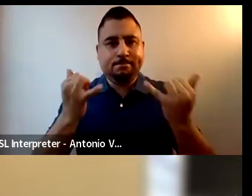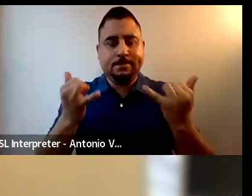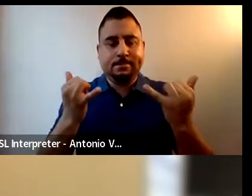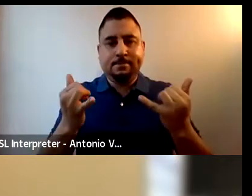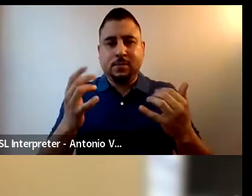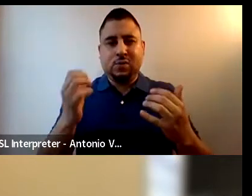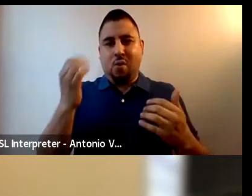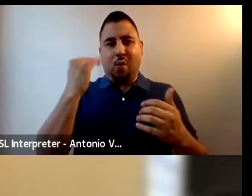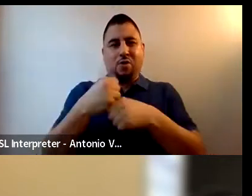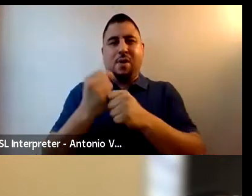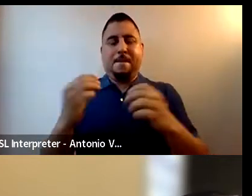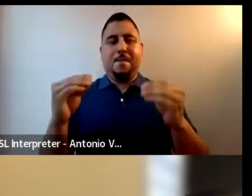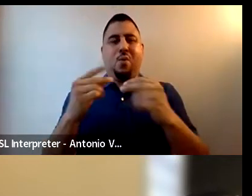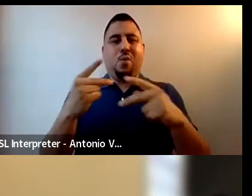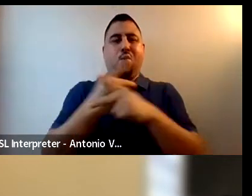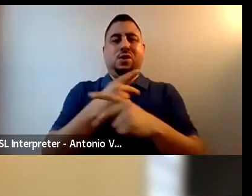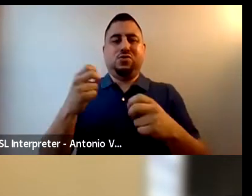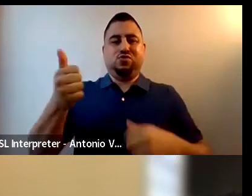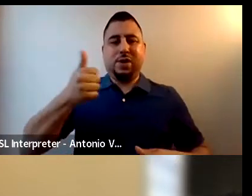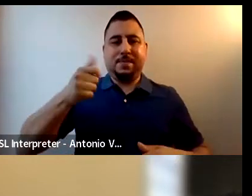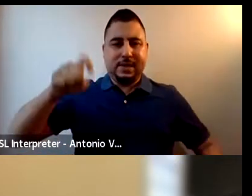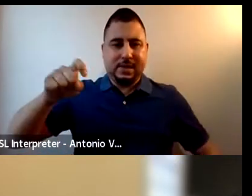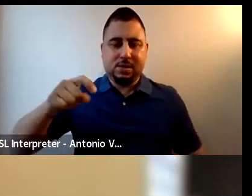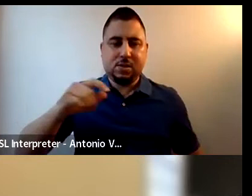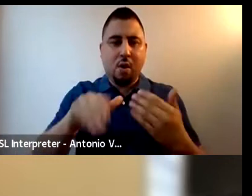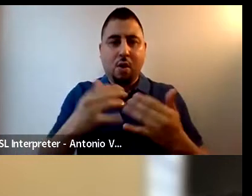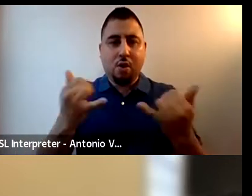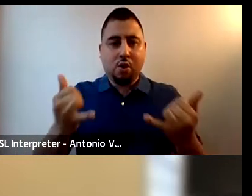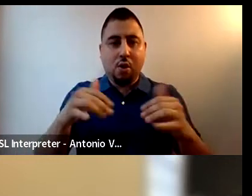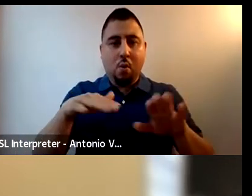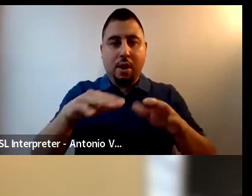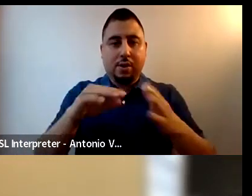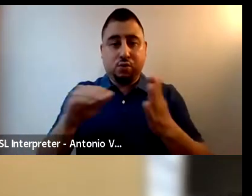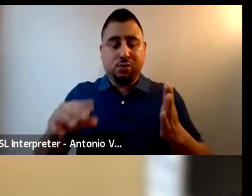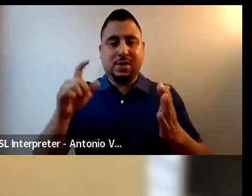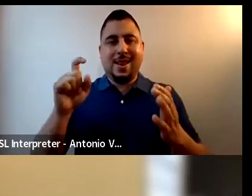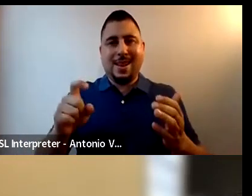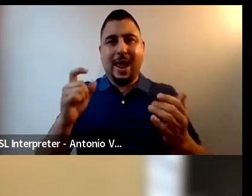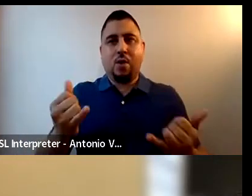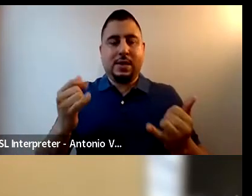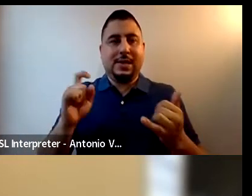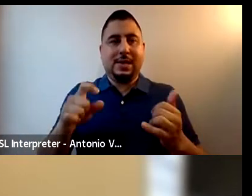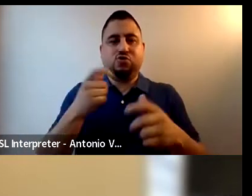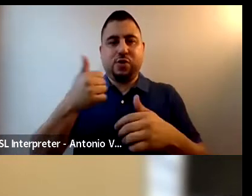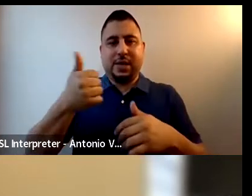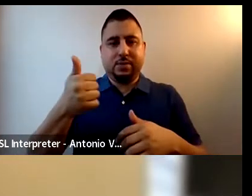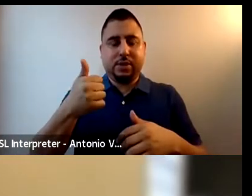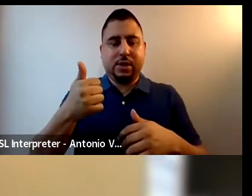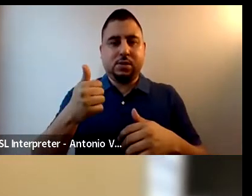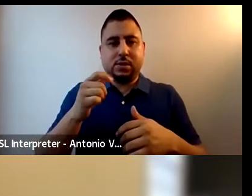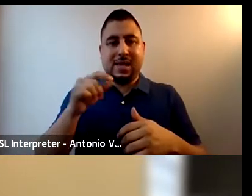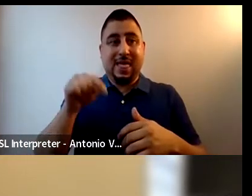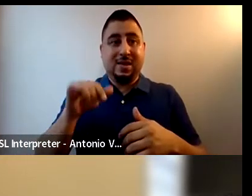time. Why create more transportation needs? All of the current walking students would now need transportation. Was